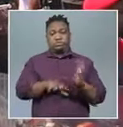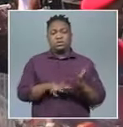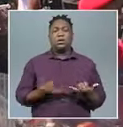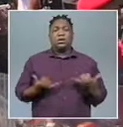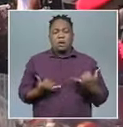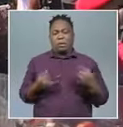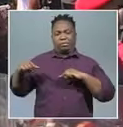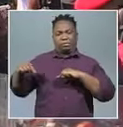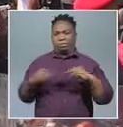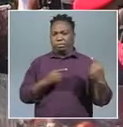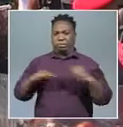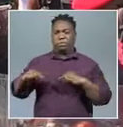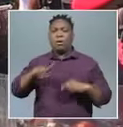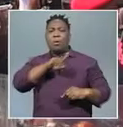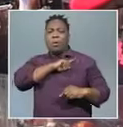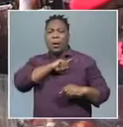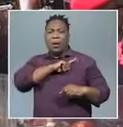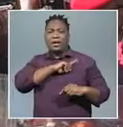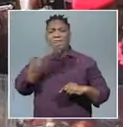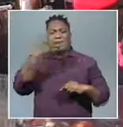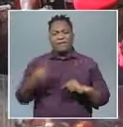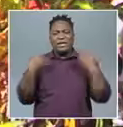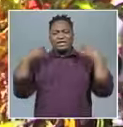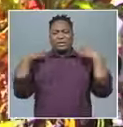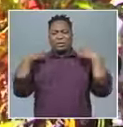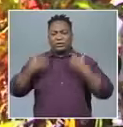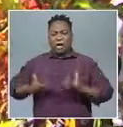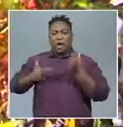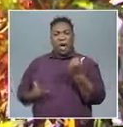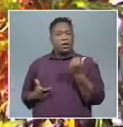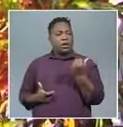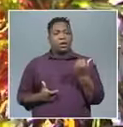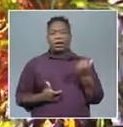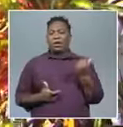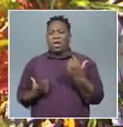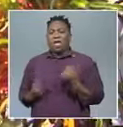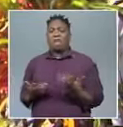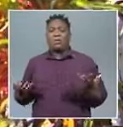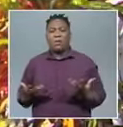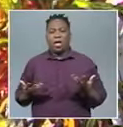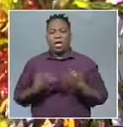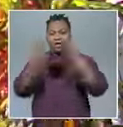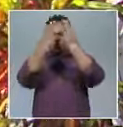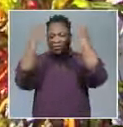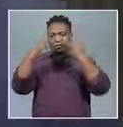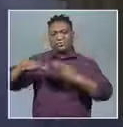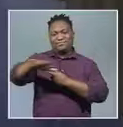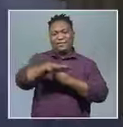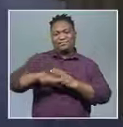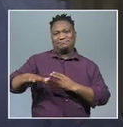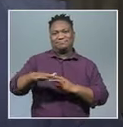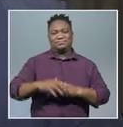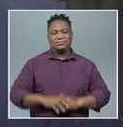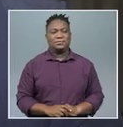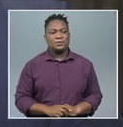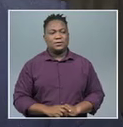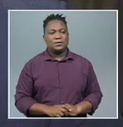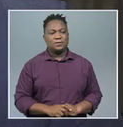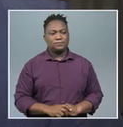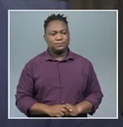debate about the presence of armed private security at institutions of higher learning. We